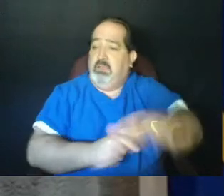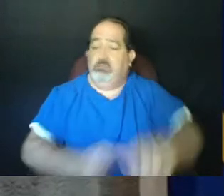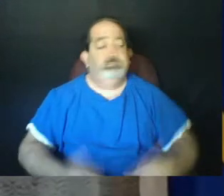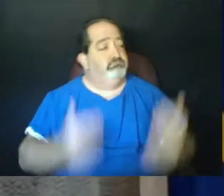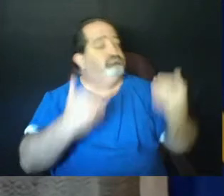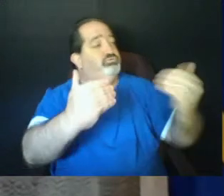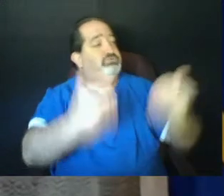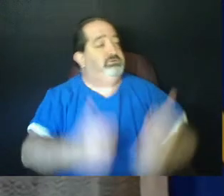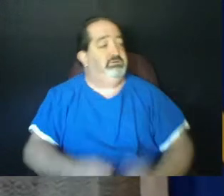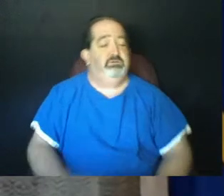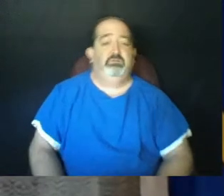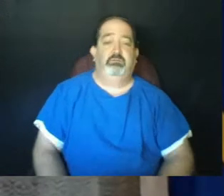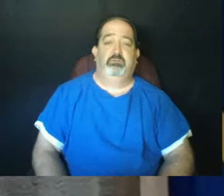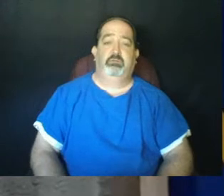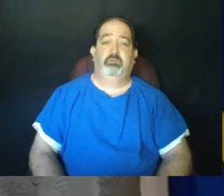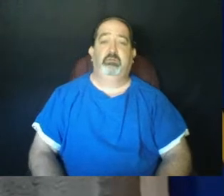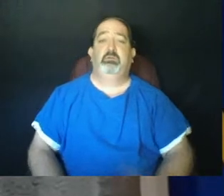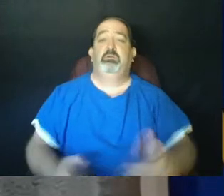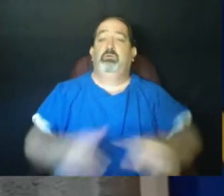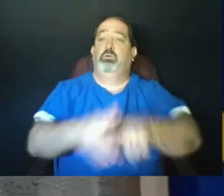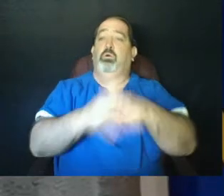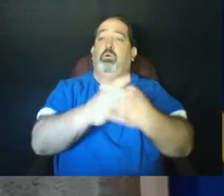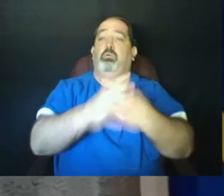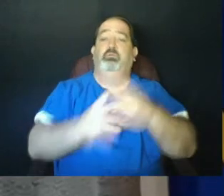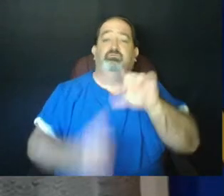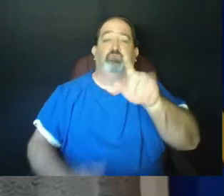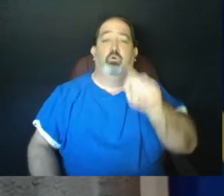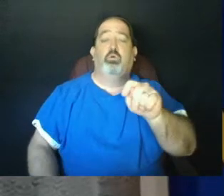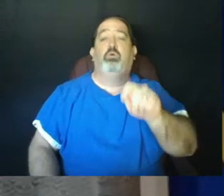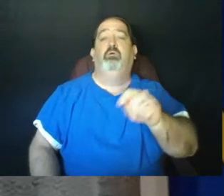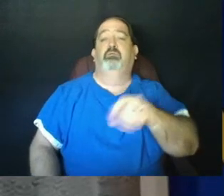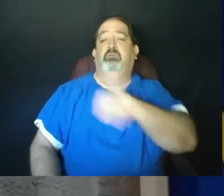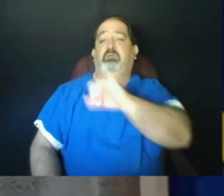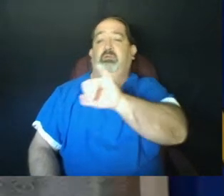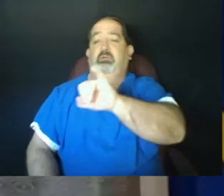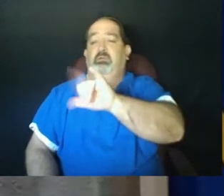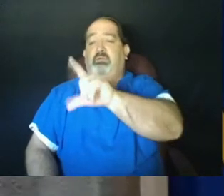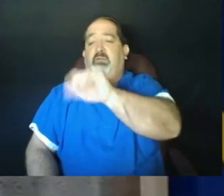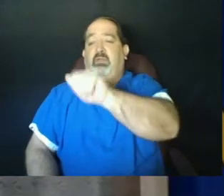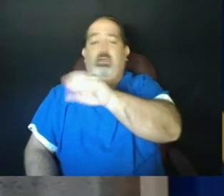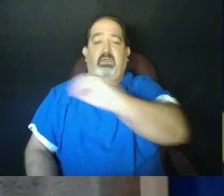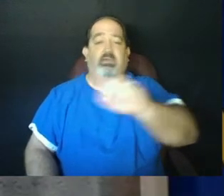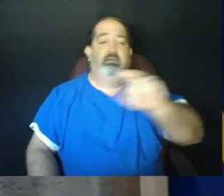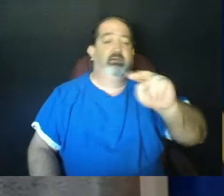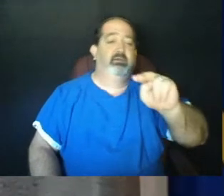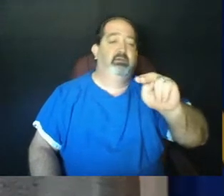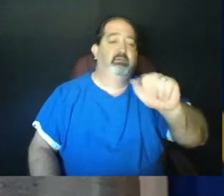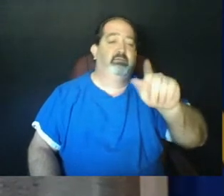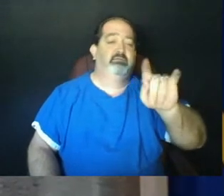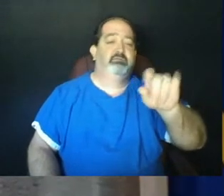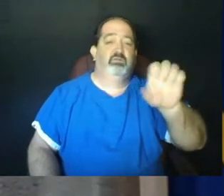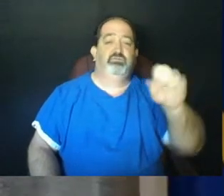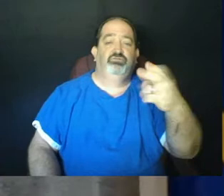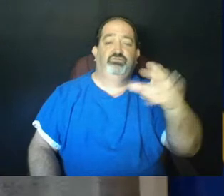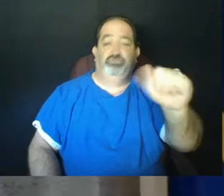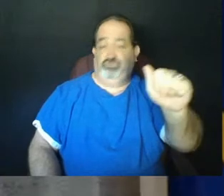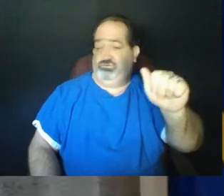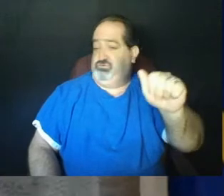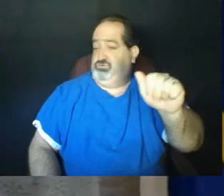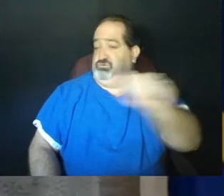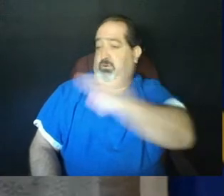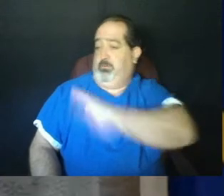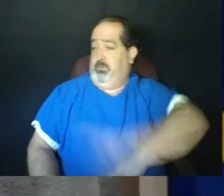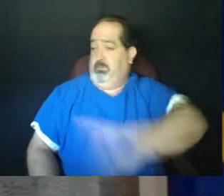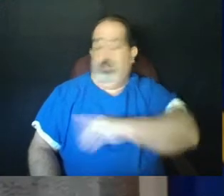proceed. Here opens the court of their Excellencies Ilya and Batasha. Their Excellencies wish to thank